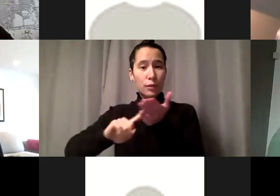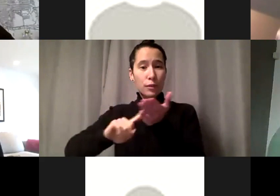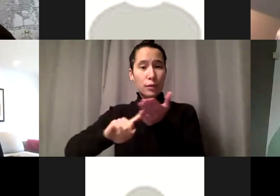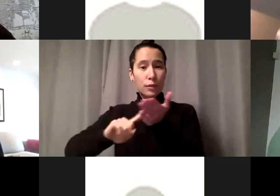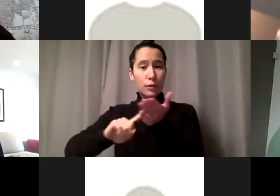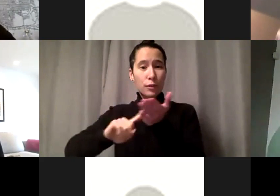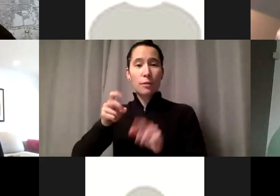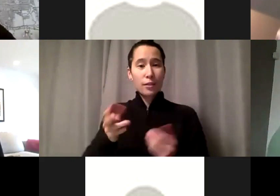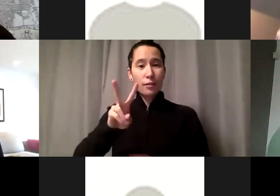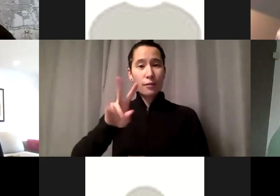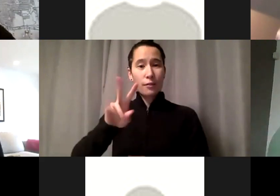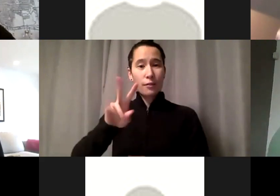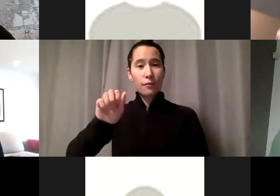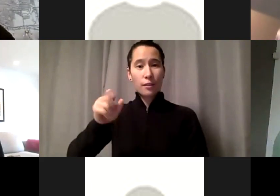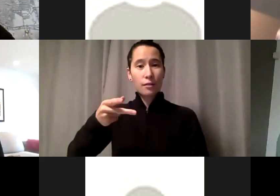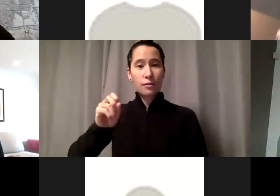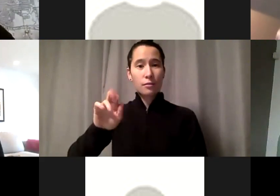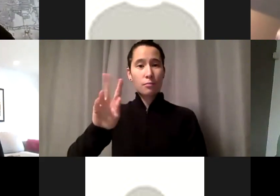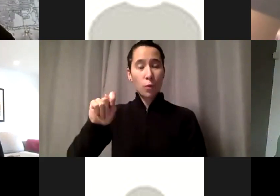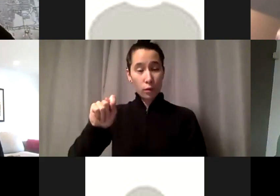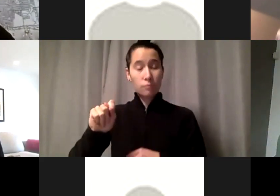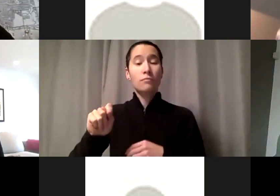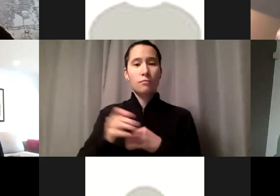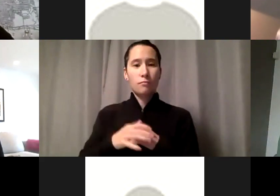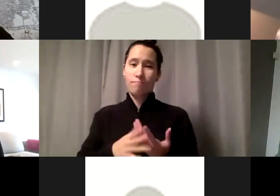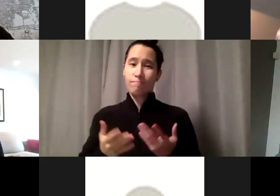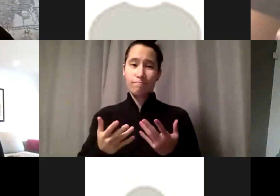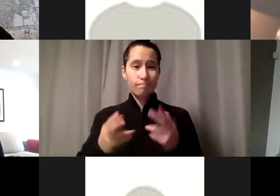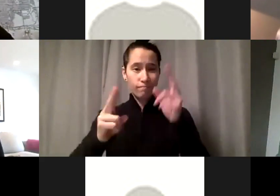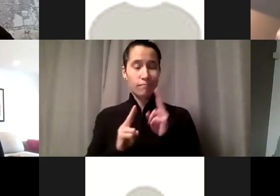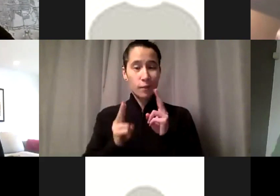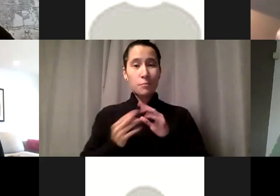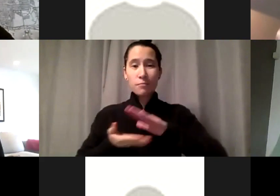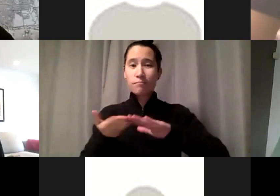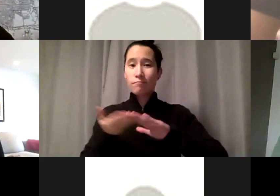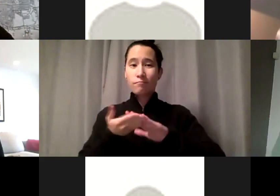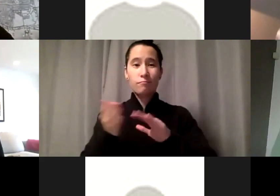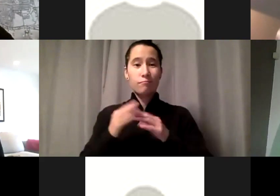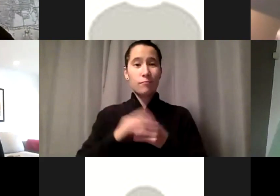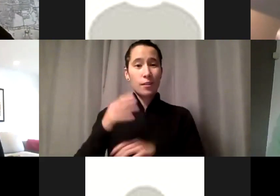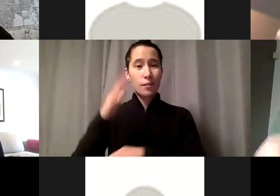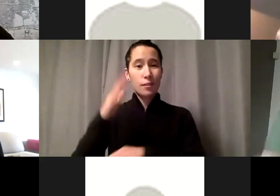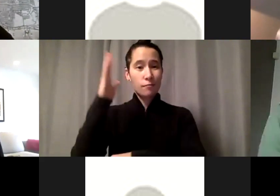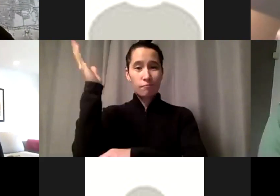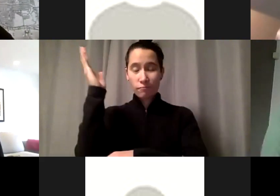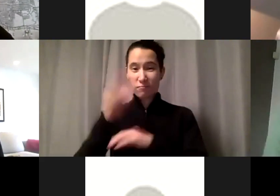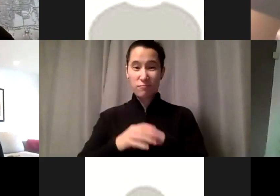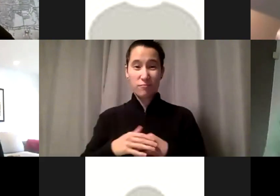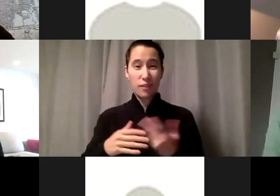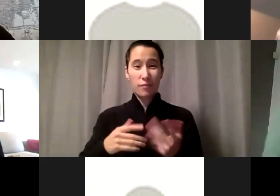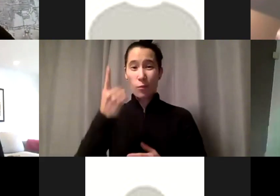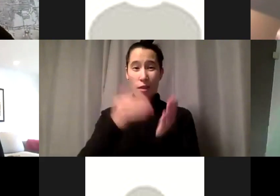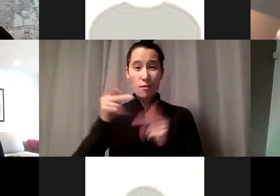privilege to be moderating this webinar this morning. We have nearly 1,000 people joining us from hundreds of